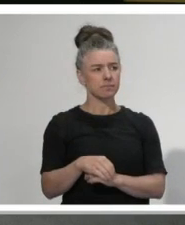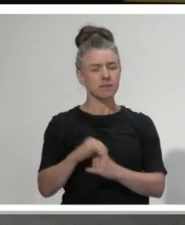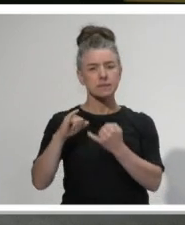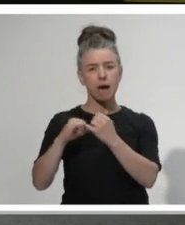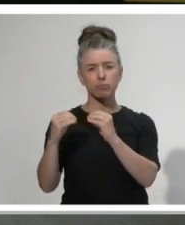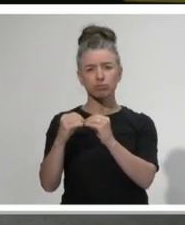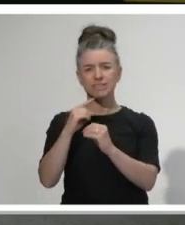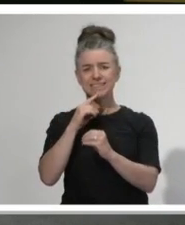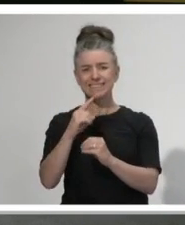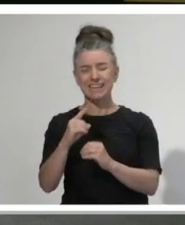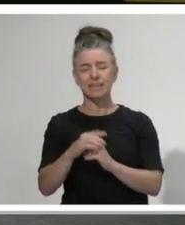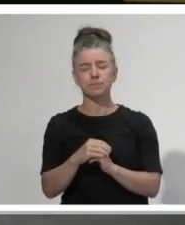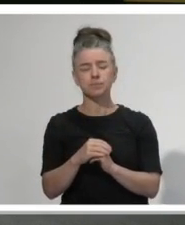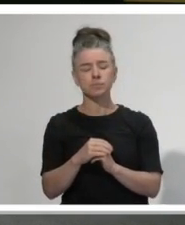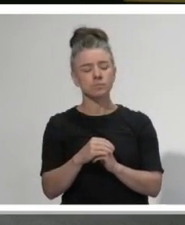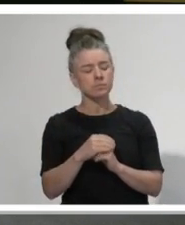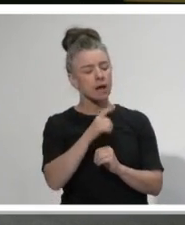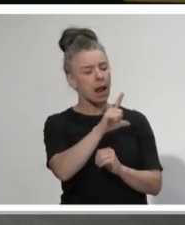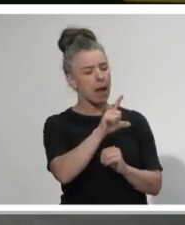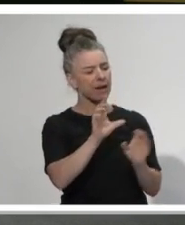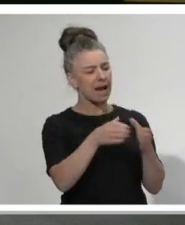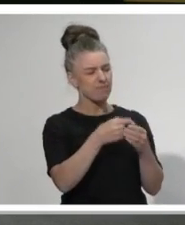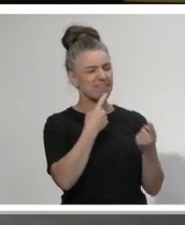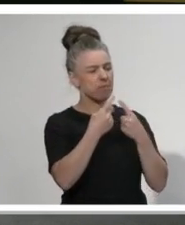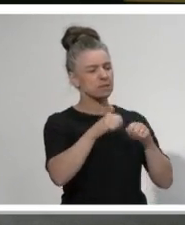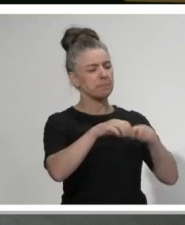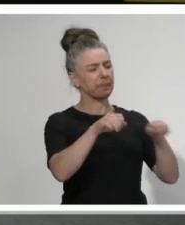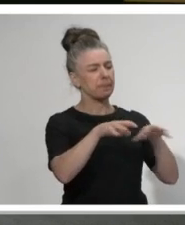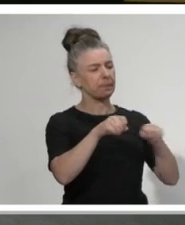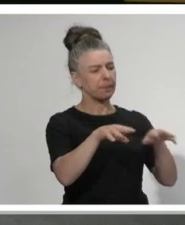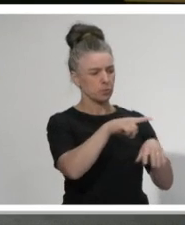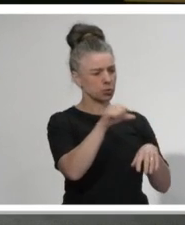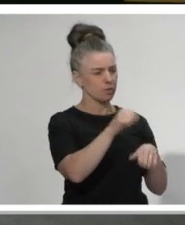back to work, not leaking dodgy numbers. What's your response to that? Well, we are focused